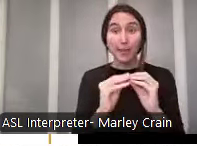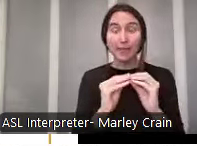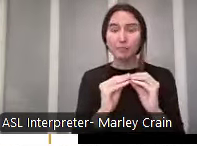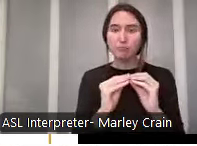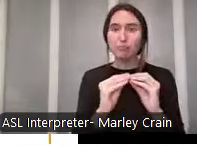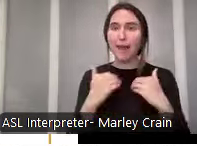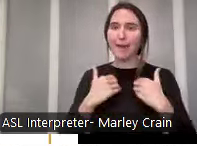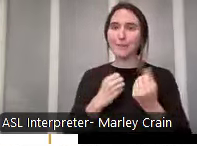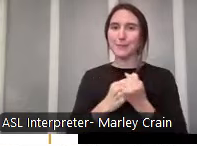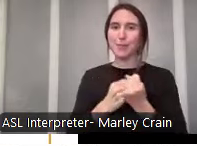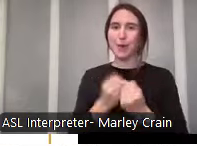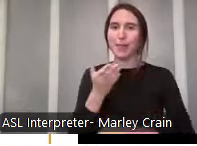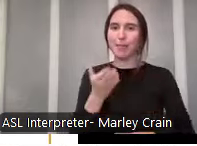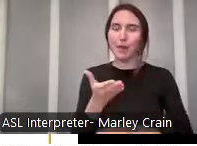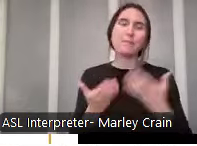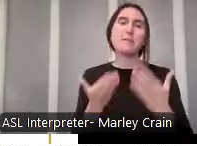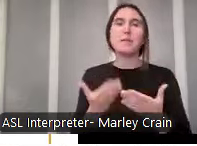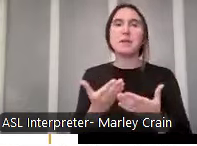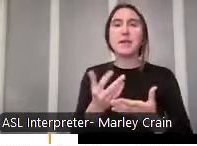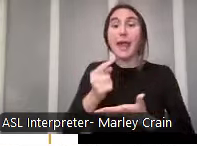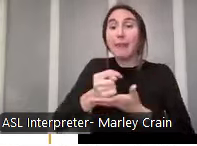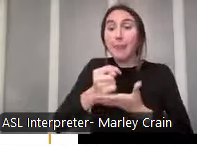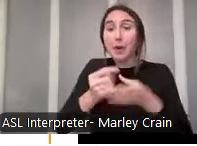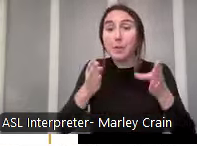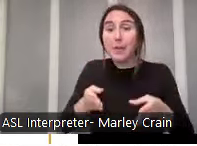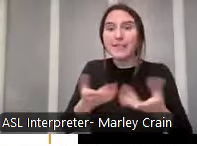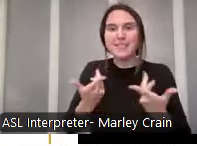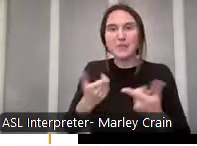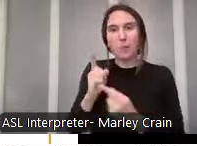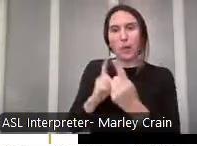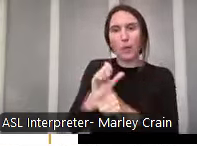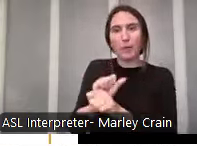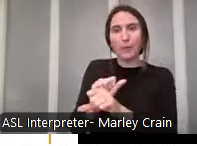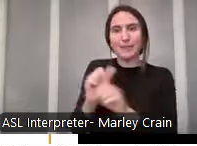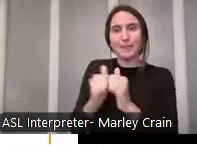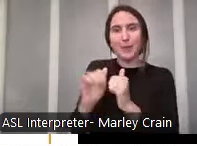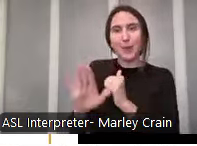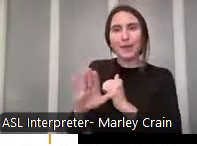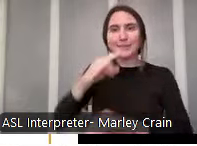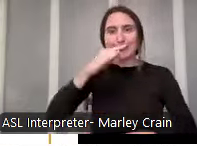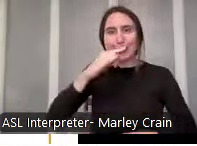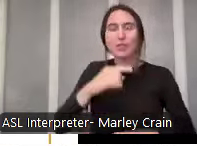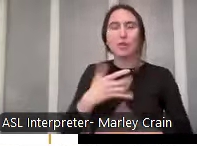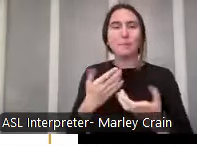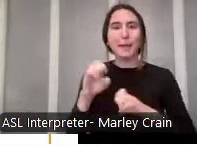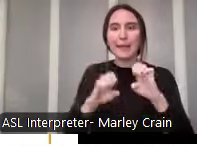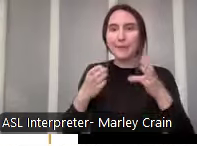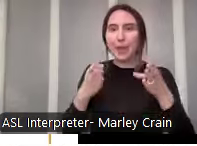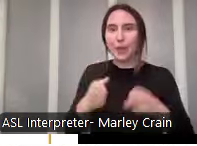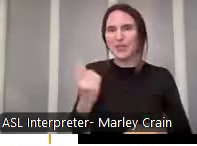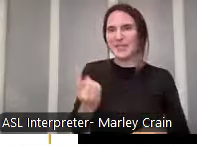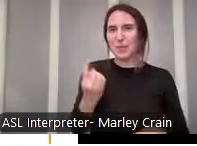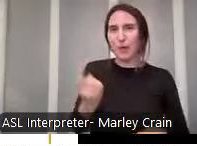working with your child or an evaluator or, whoever it is, somebody that can help